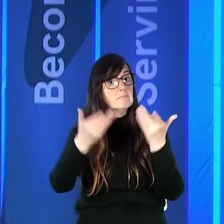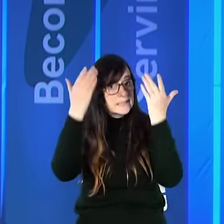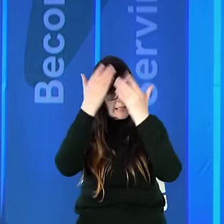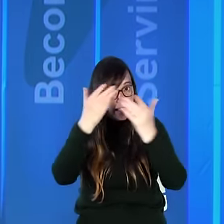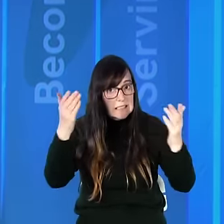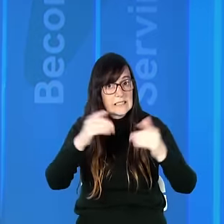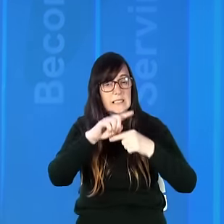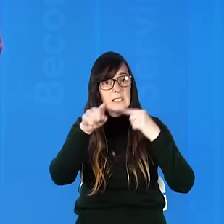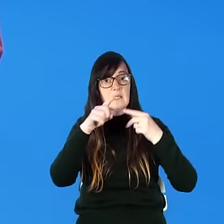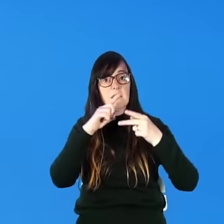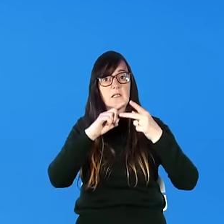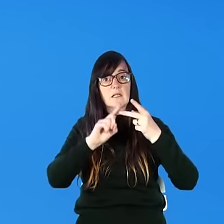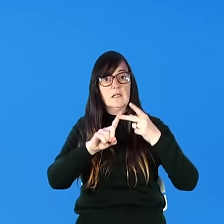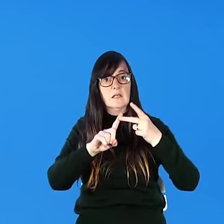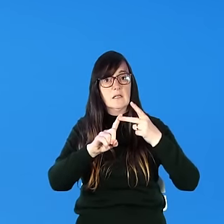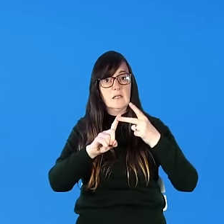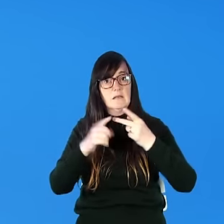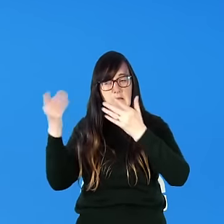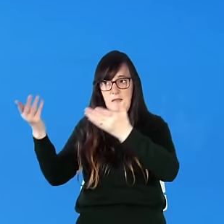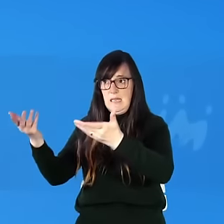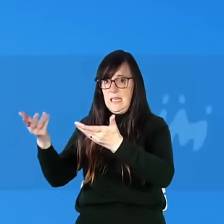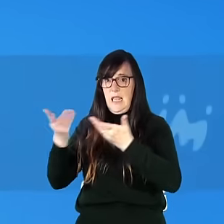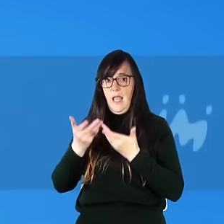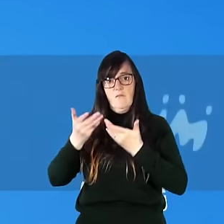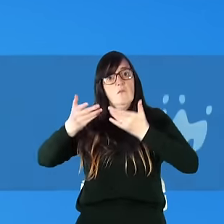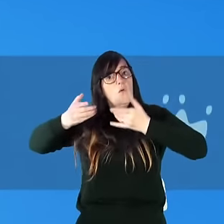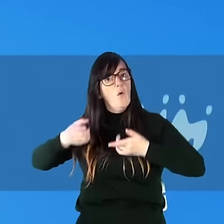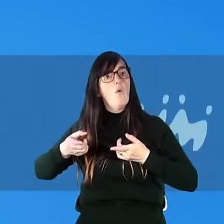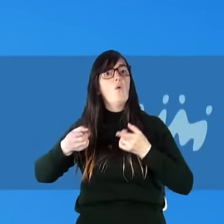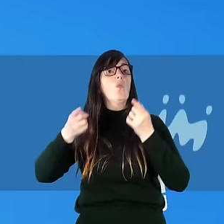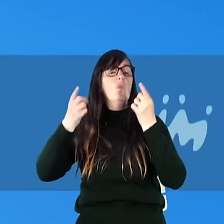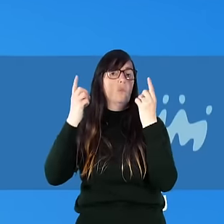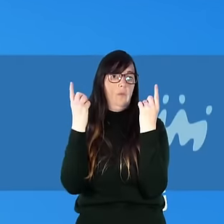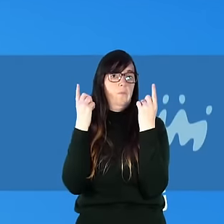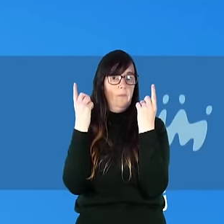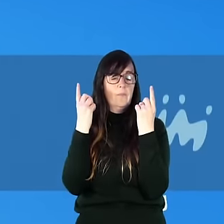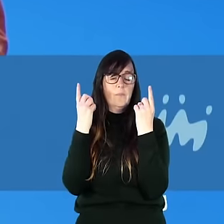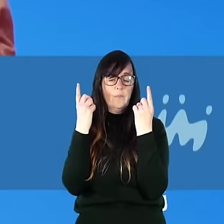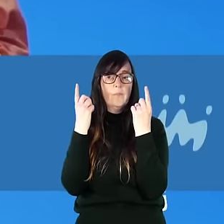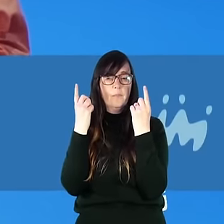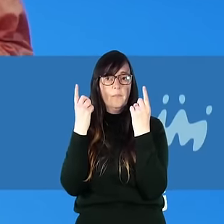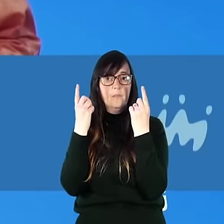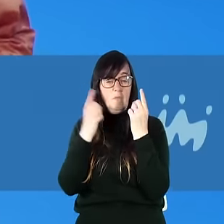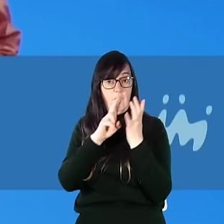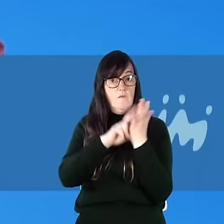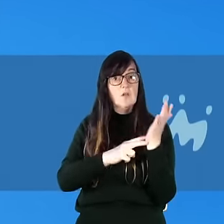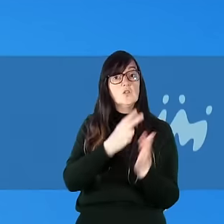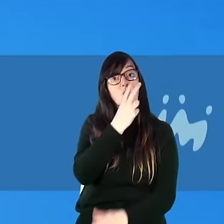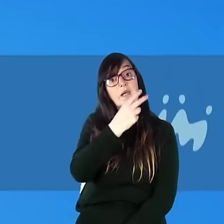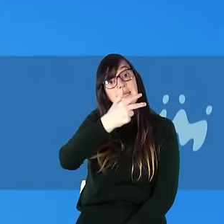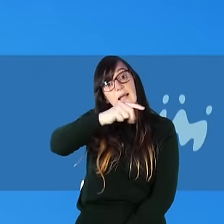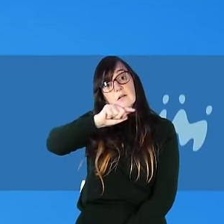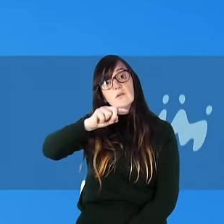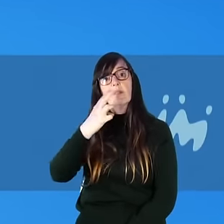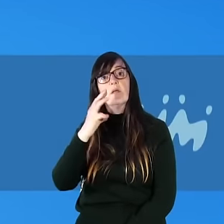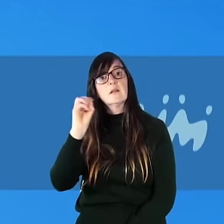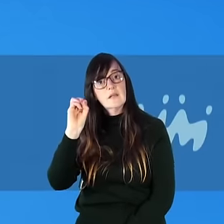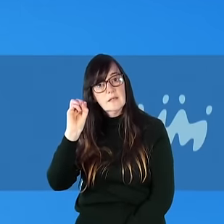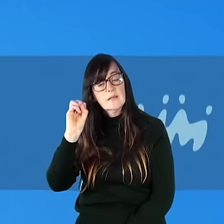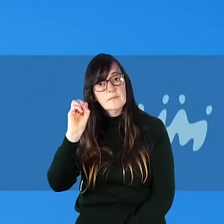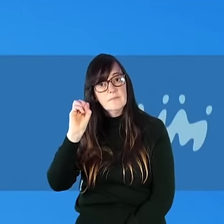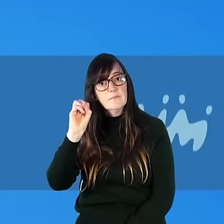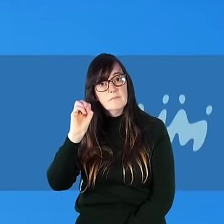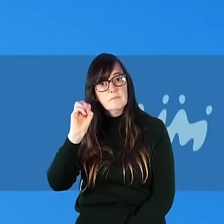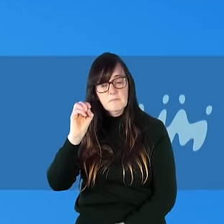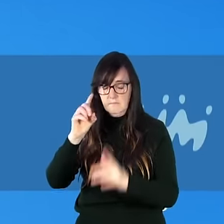Secondly, it tells us he gave us authority. God gave us authority as human beings. That's verses 28 to 30.